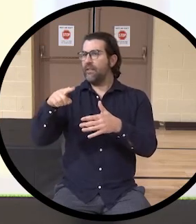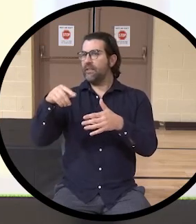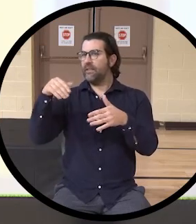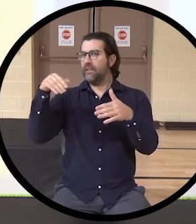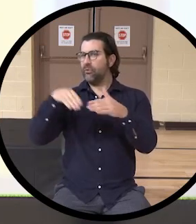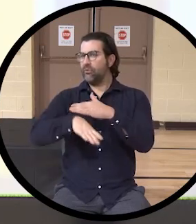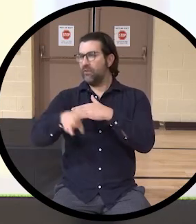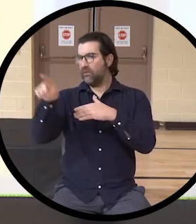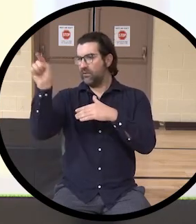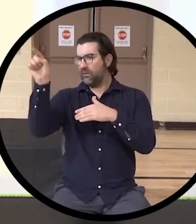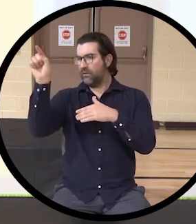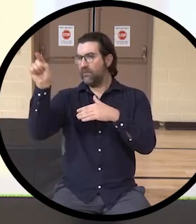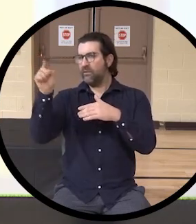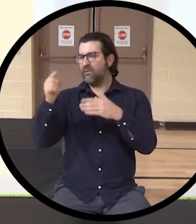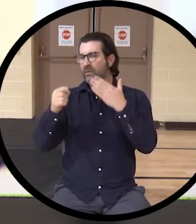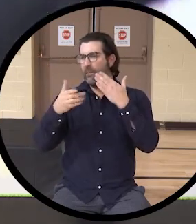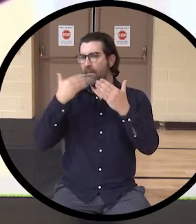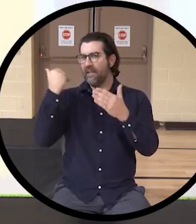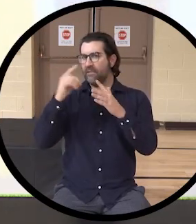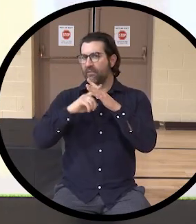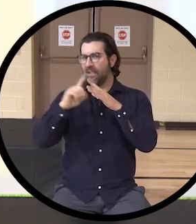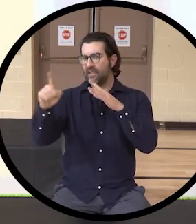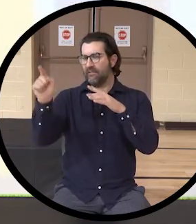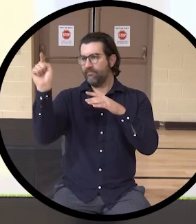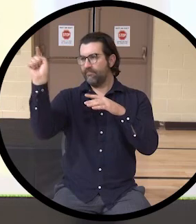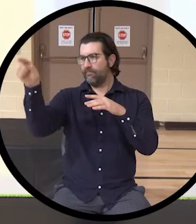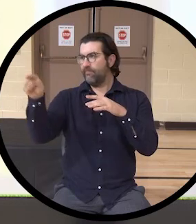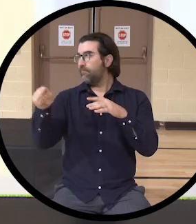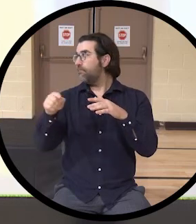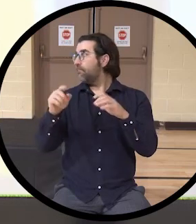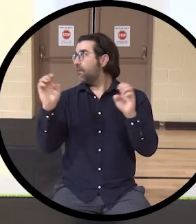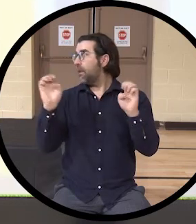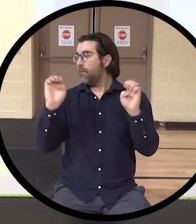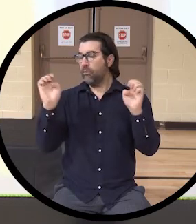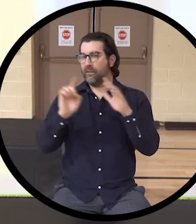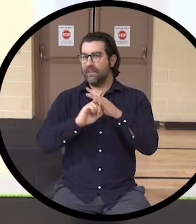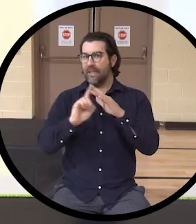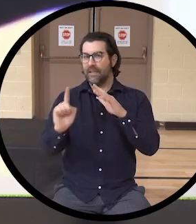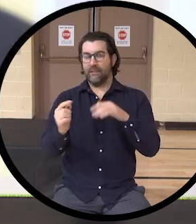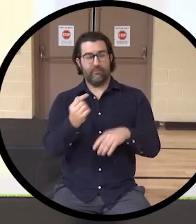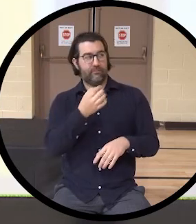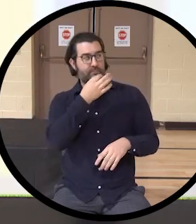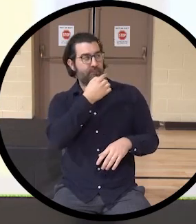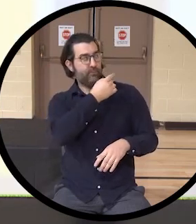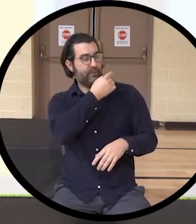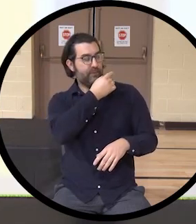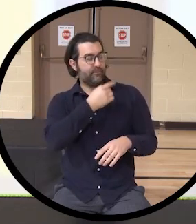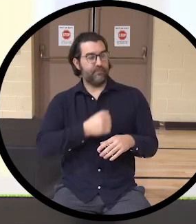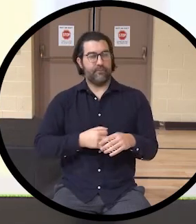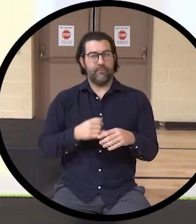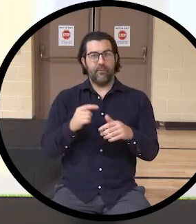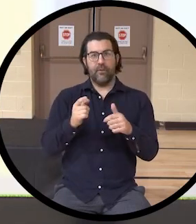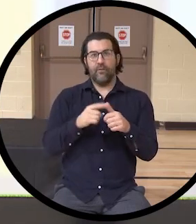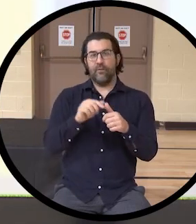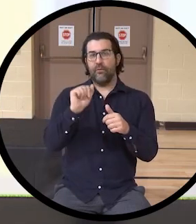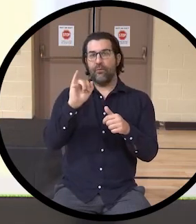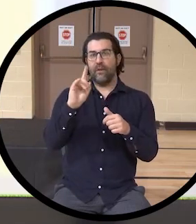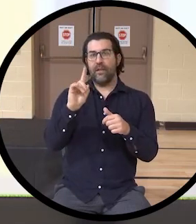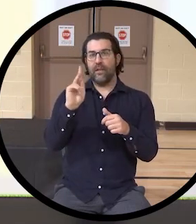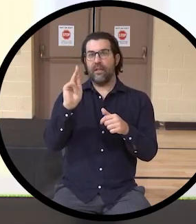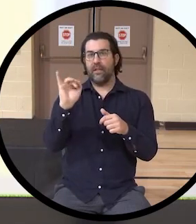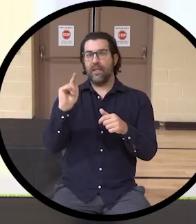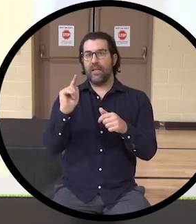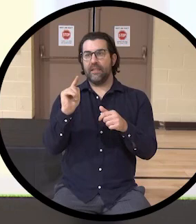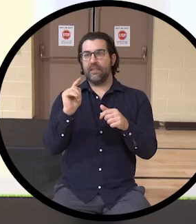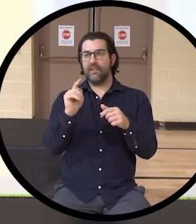entrances. That's also probably the best exit. It looks like there's an emergency exit here as well. There's a first aid kit in the